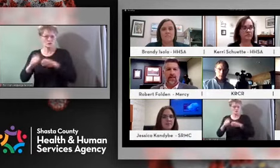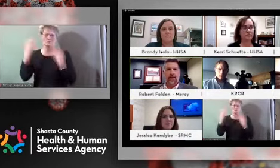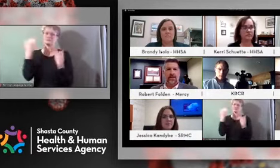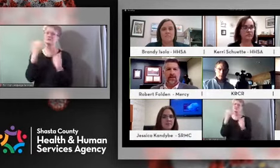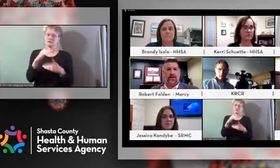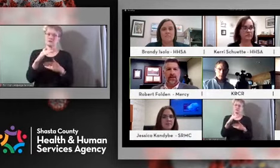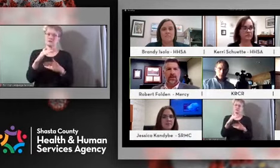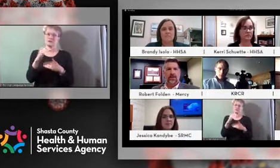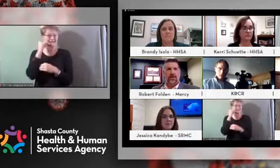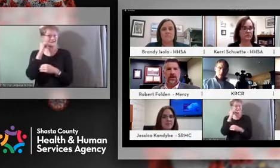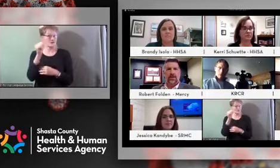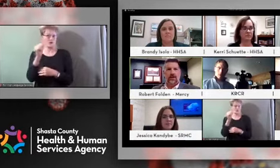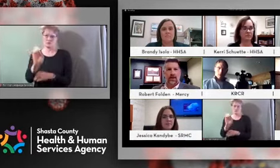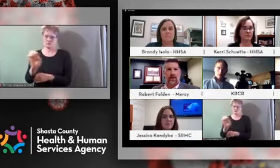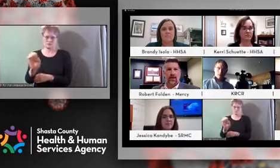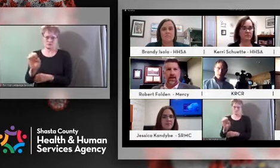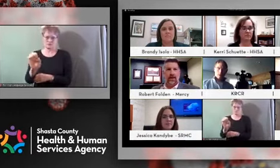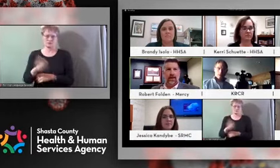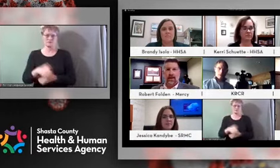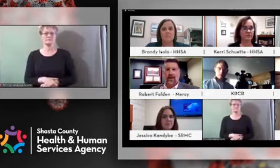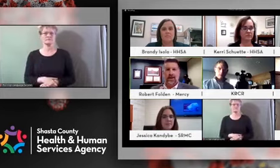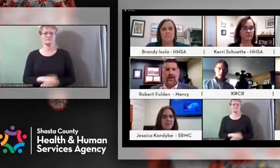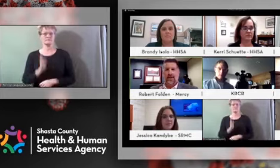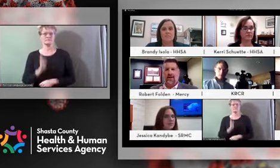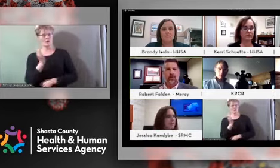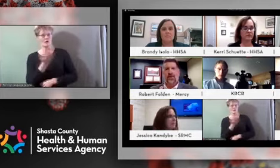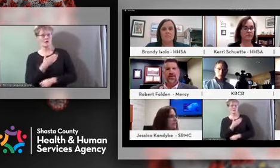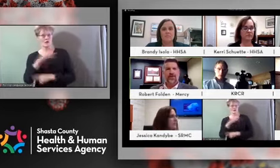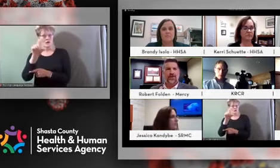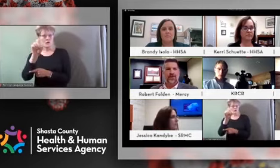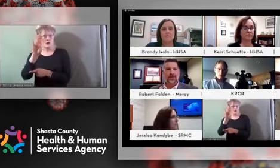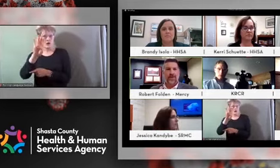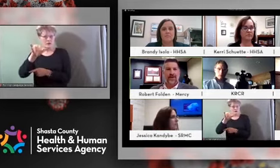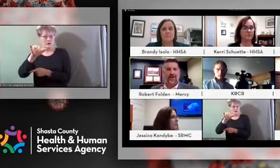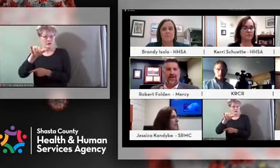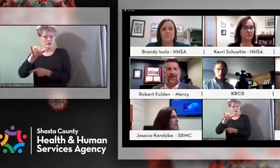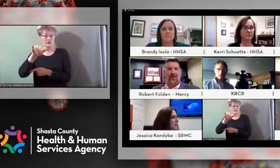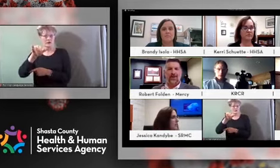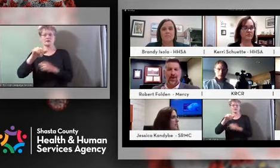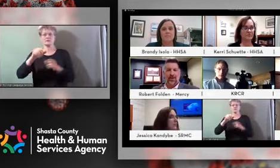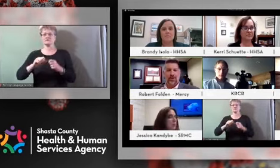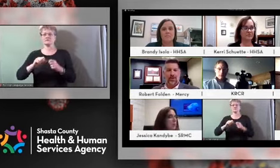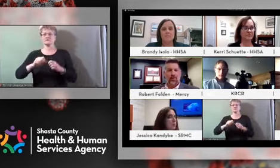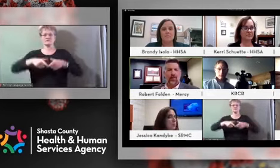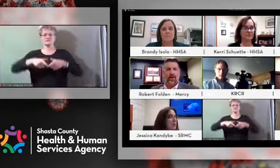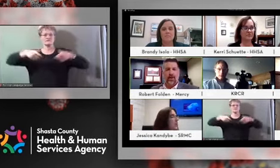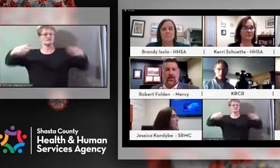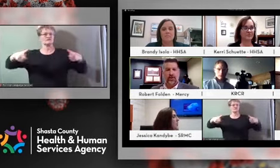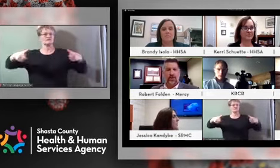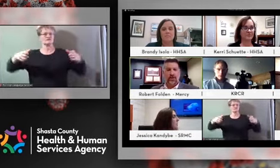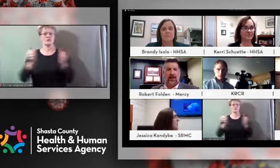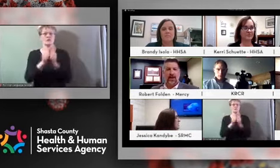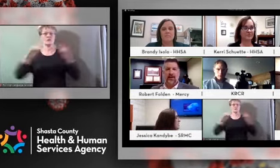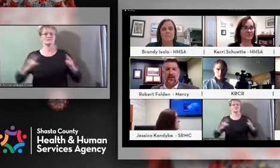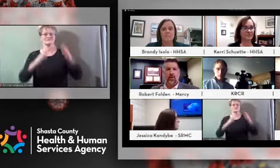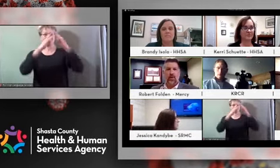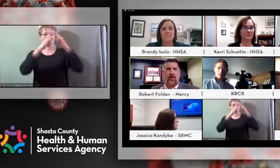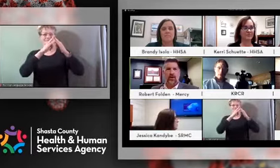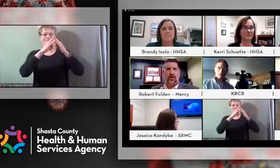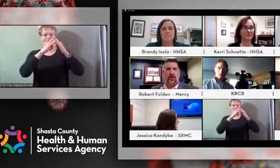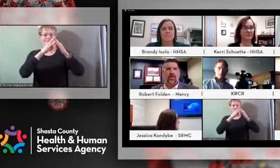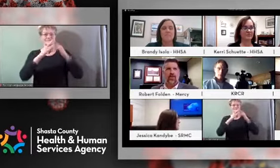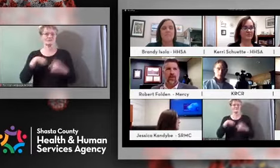set up as an extension of our lobby. And like everyone else on the phone, we continue our what we call our surge plan.